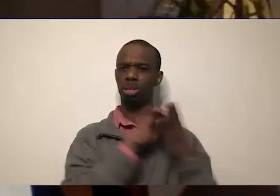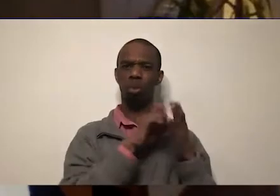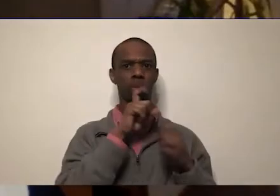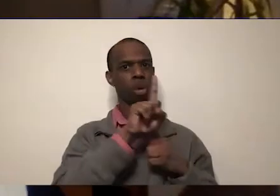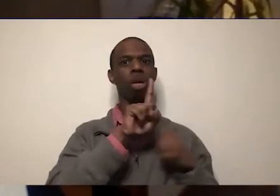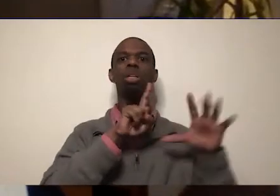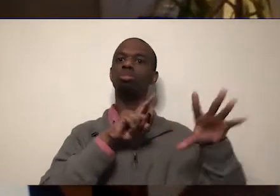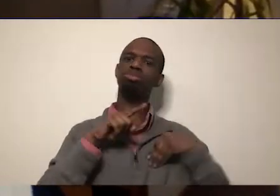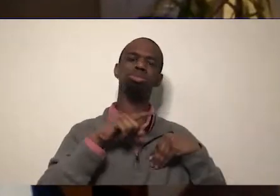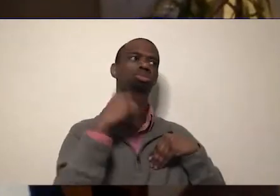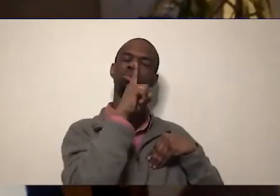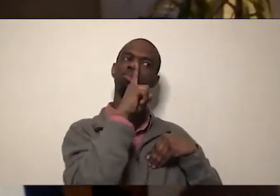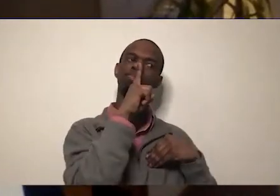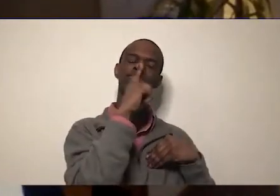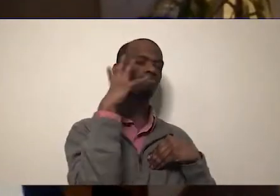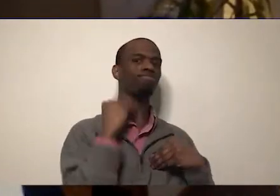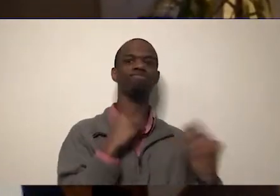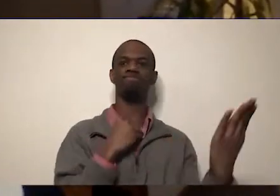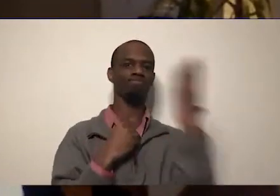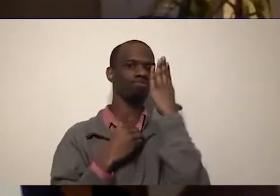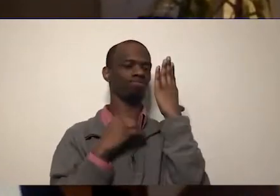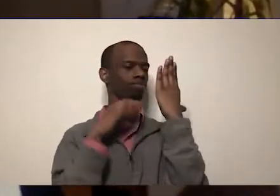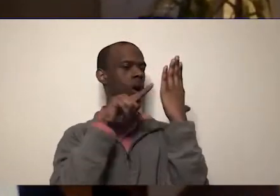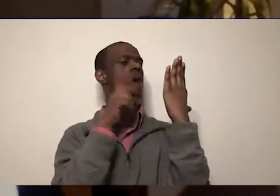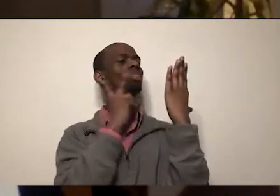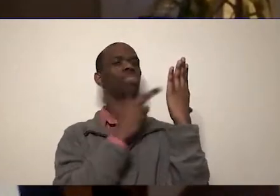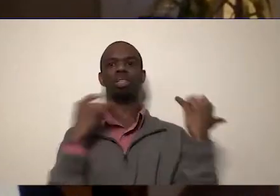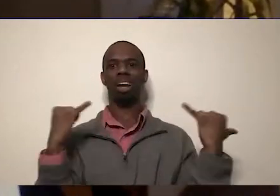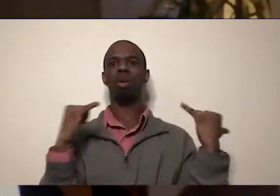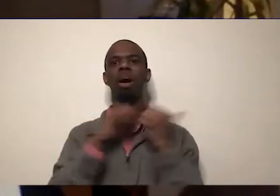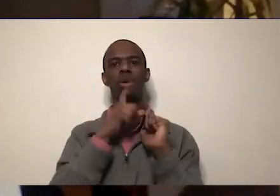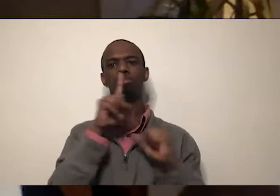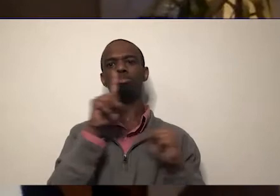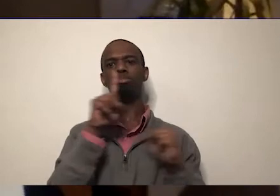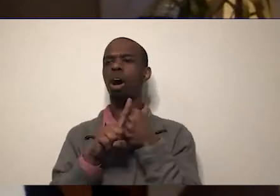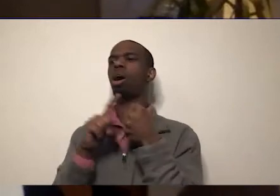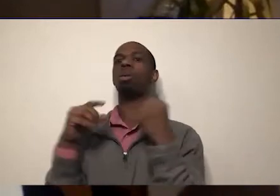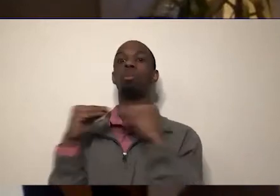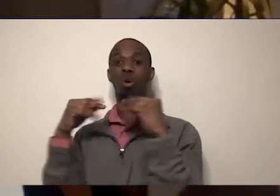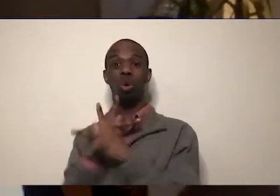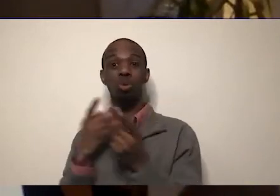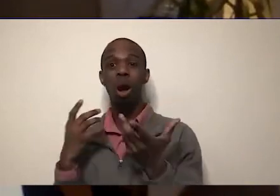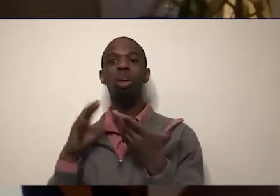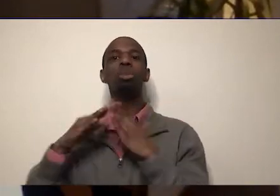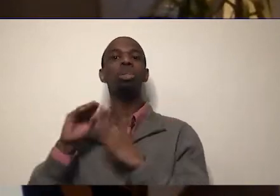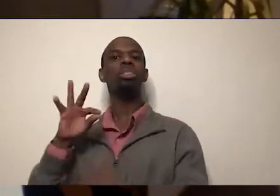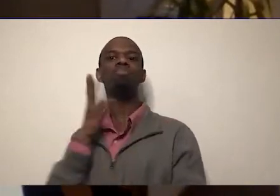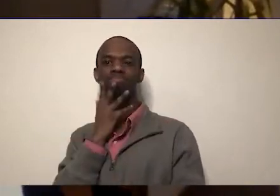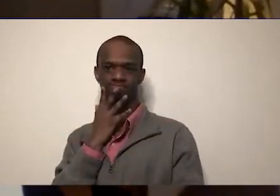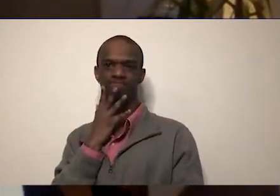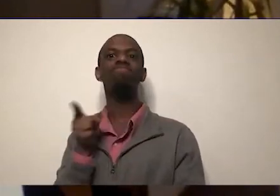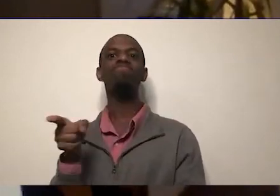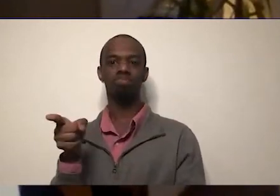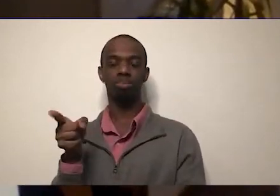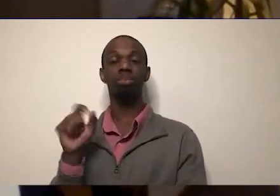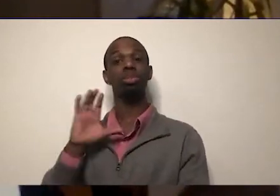This is our second conversation of a series of 6 conversations through which we intend to provide both different entry